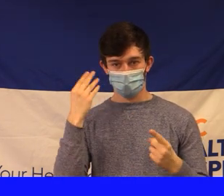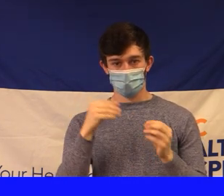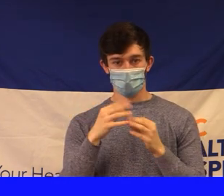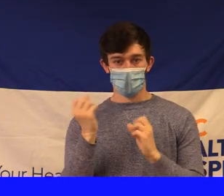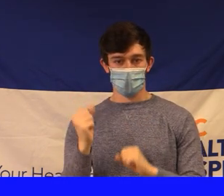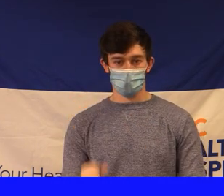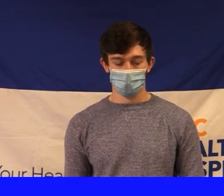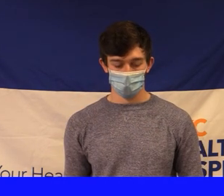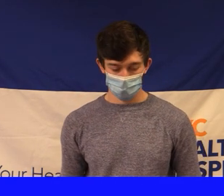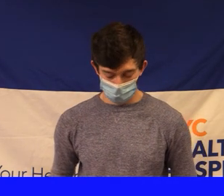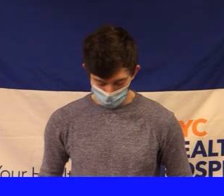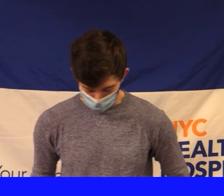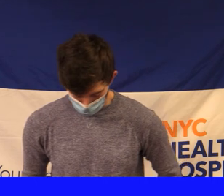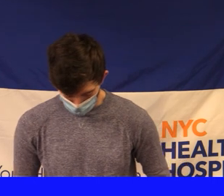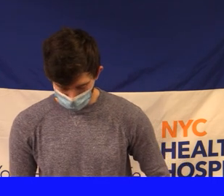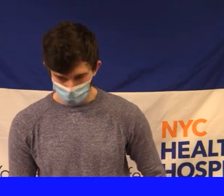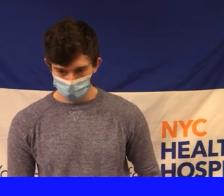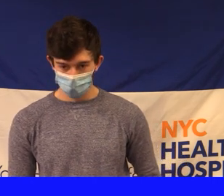quickly.